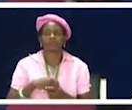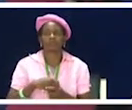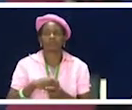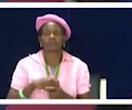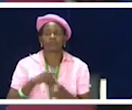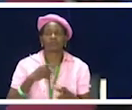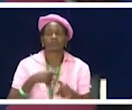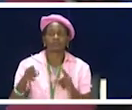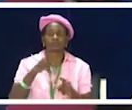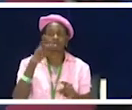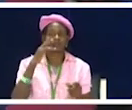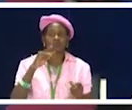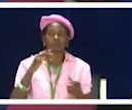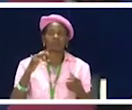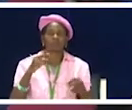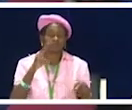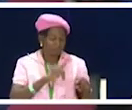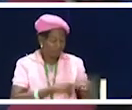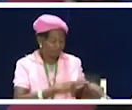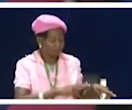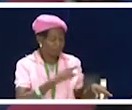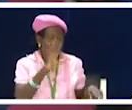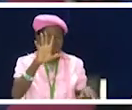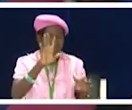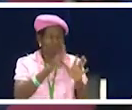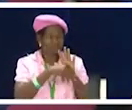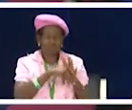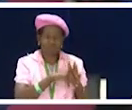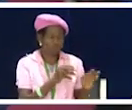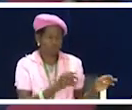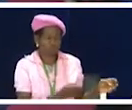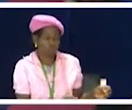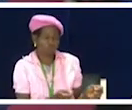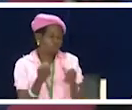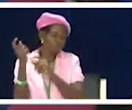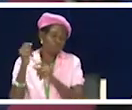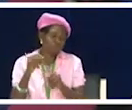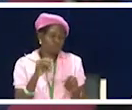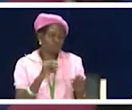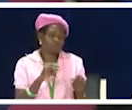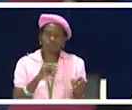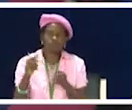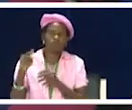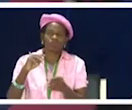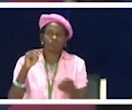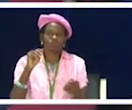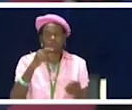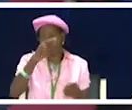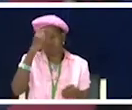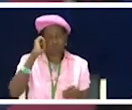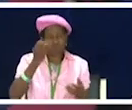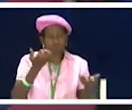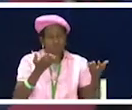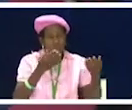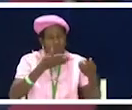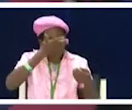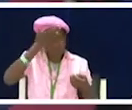When you sit down by his side, within 5 minutes you relocate because he was smelling like a dead body.